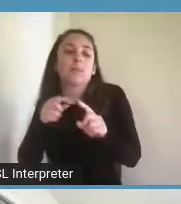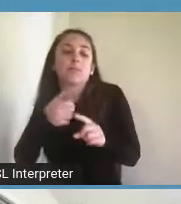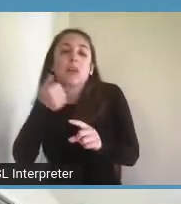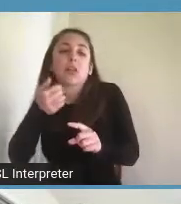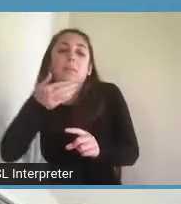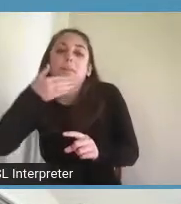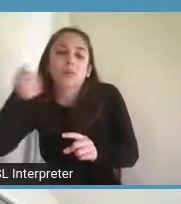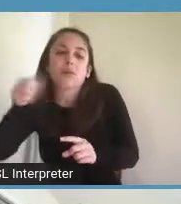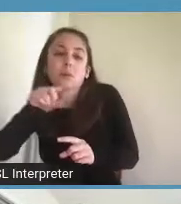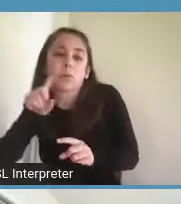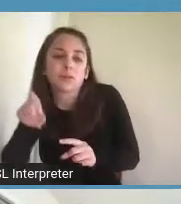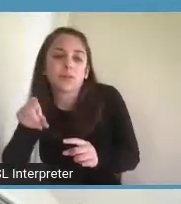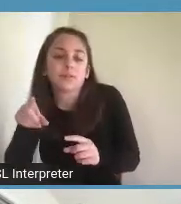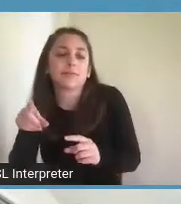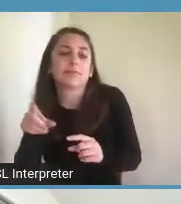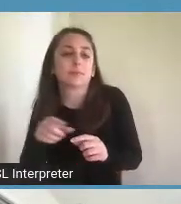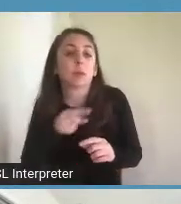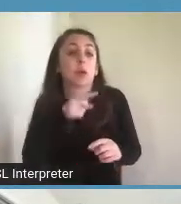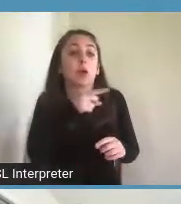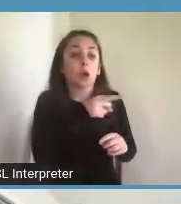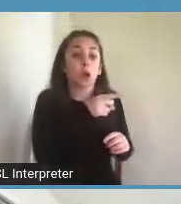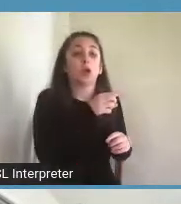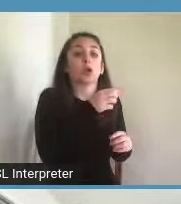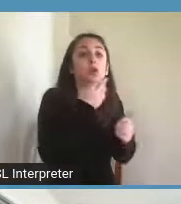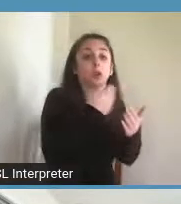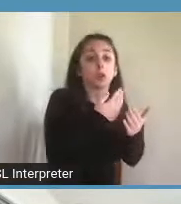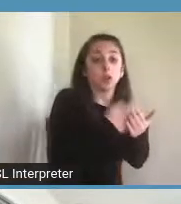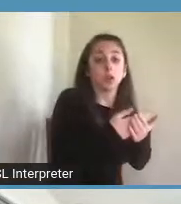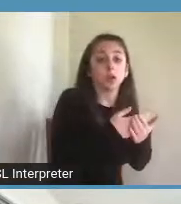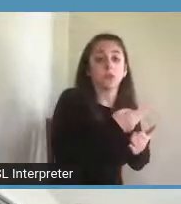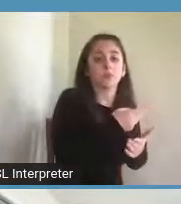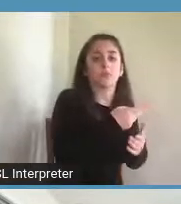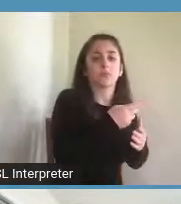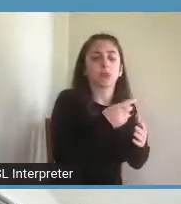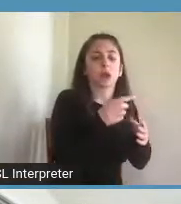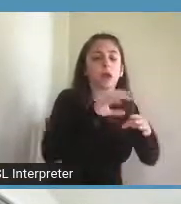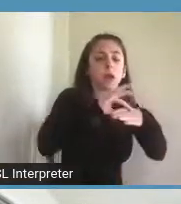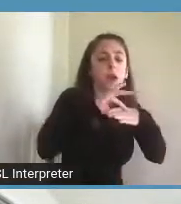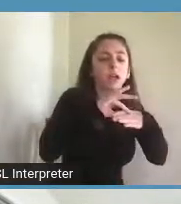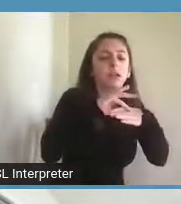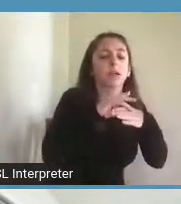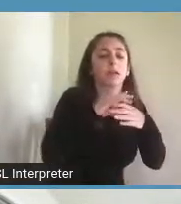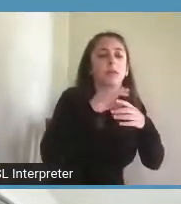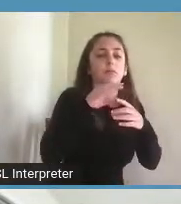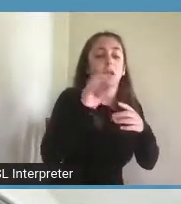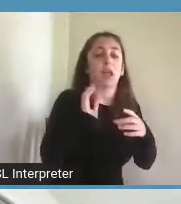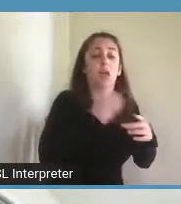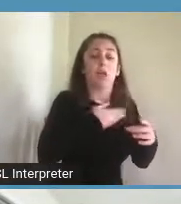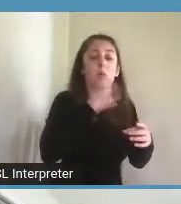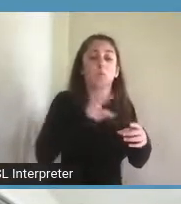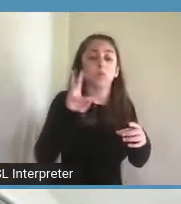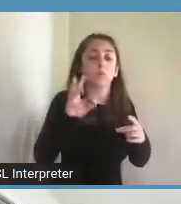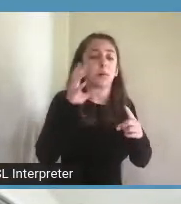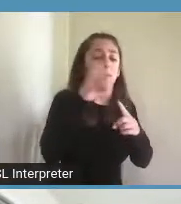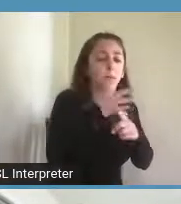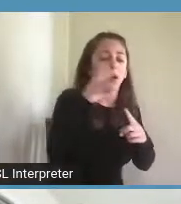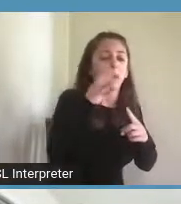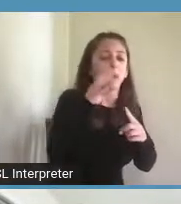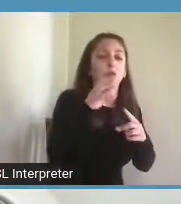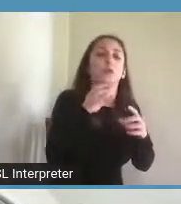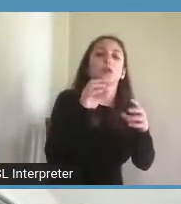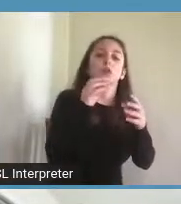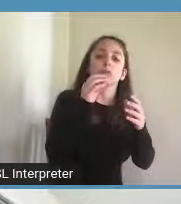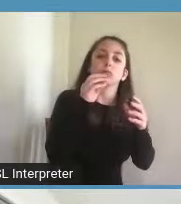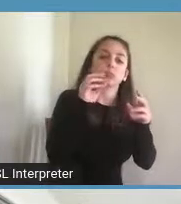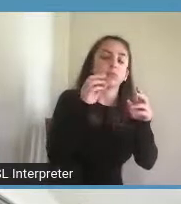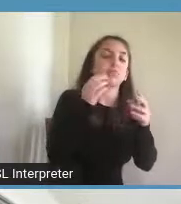you really want to know? So a good question is, what content is popular on our website? And that's really easy to answer with Google Analytics. I will show you